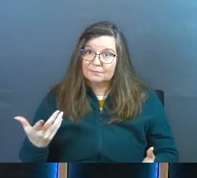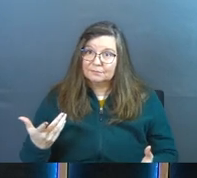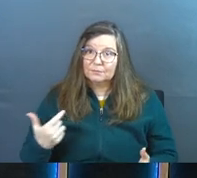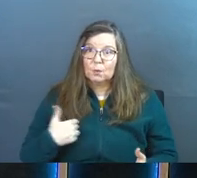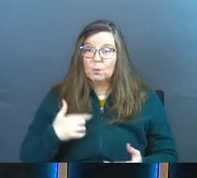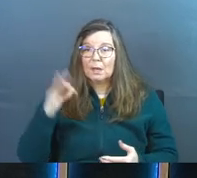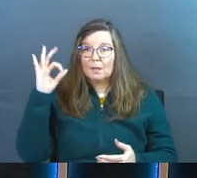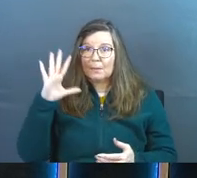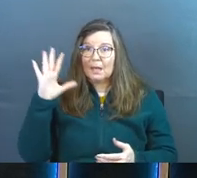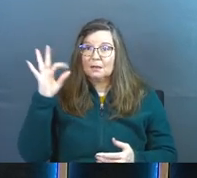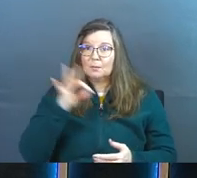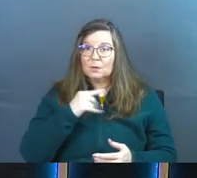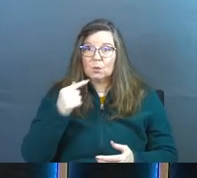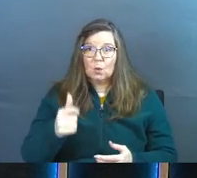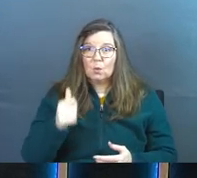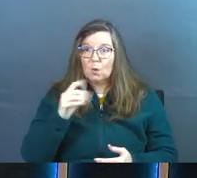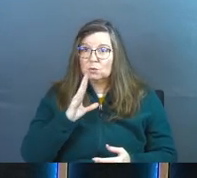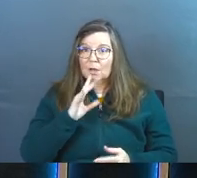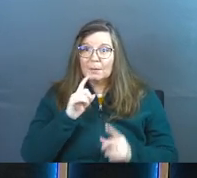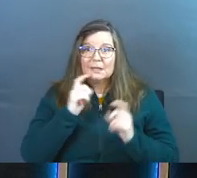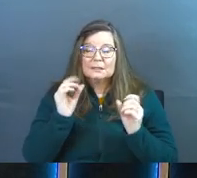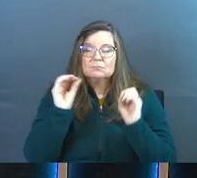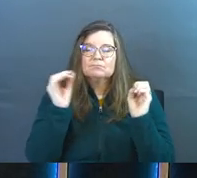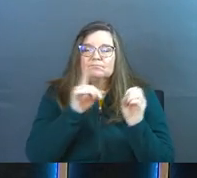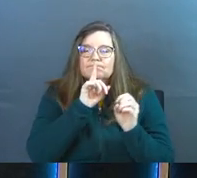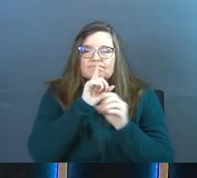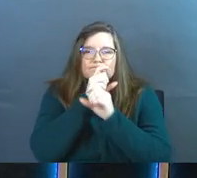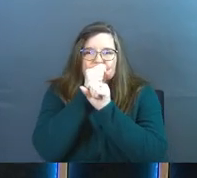forms itself. We got pastors and priests who won't talk about sin at all.